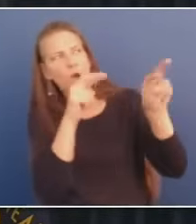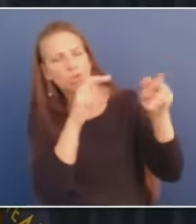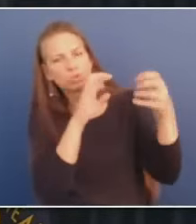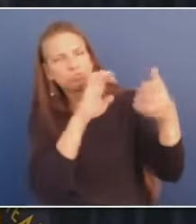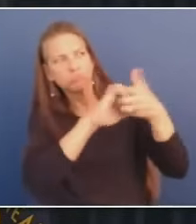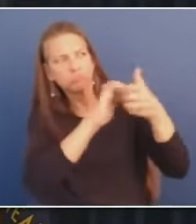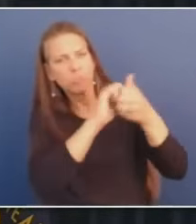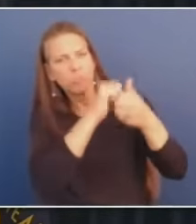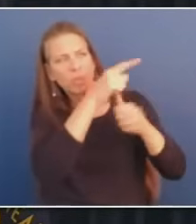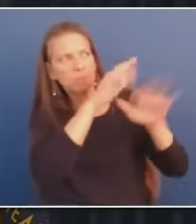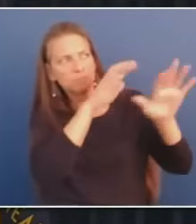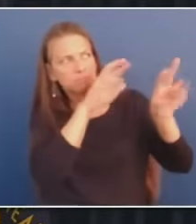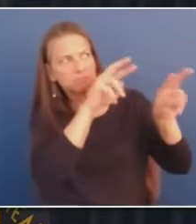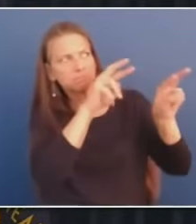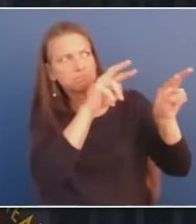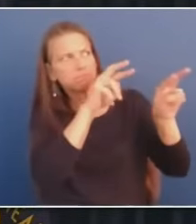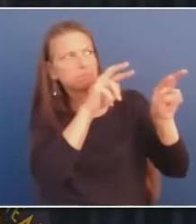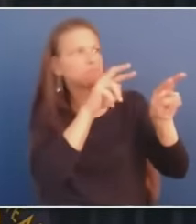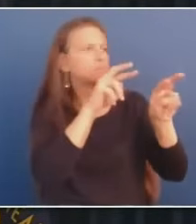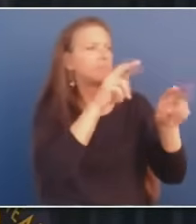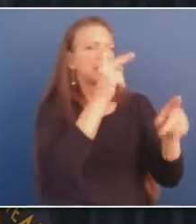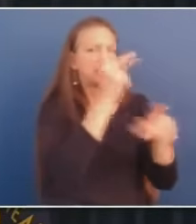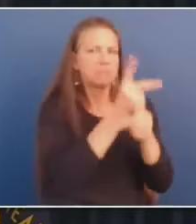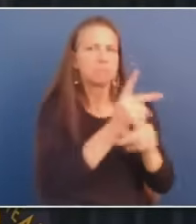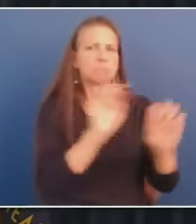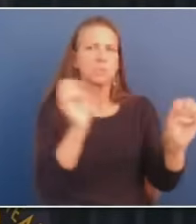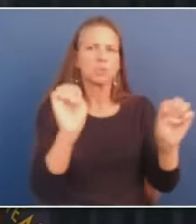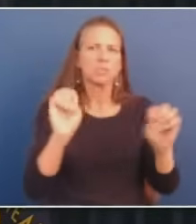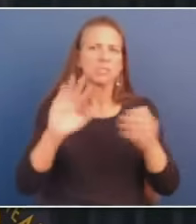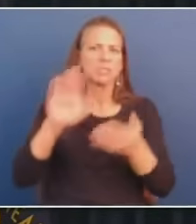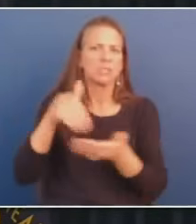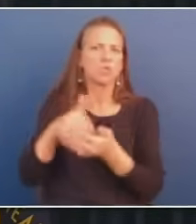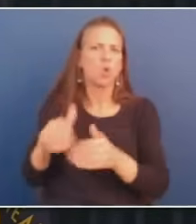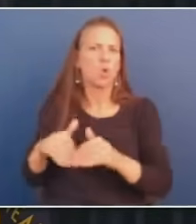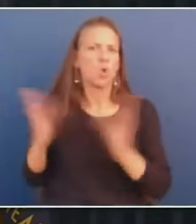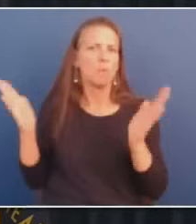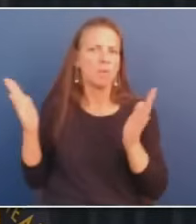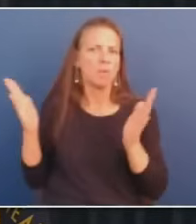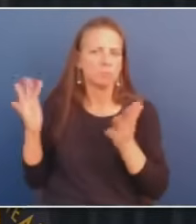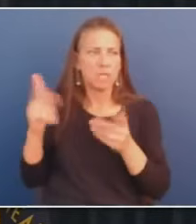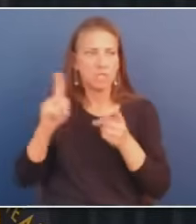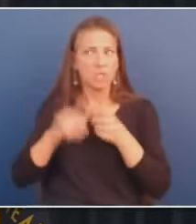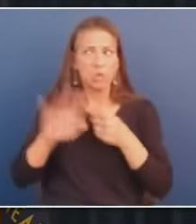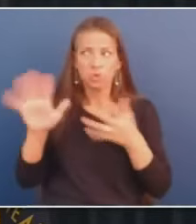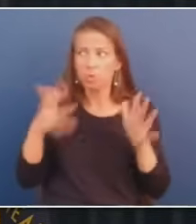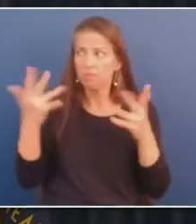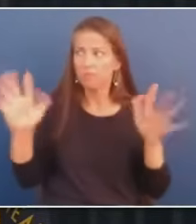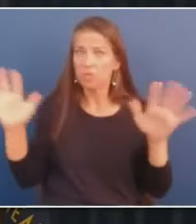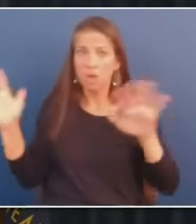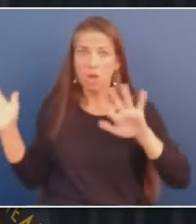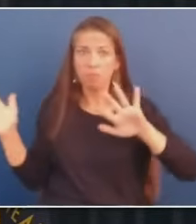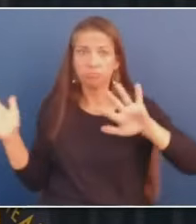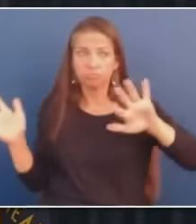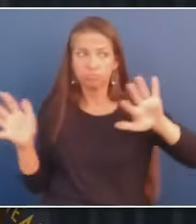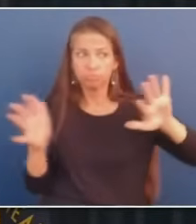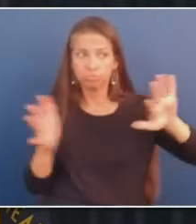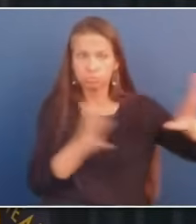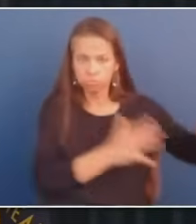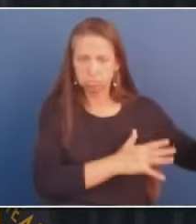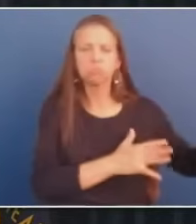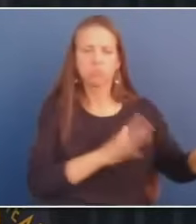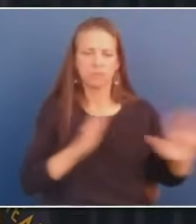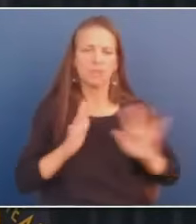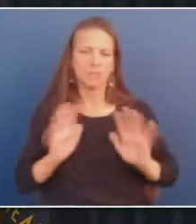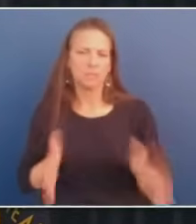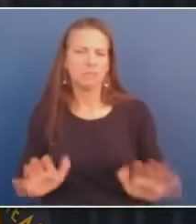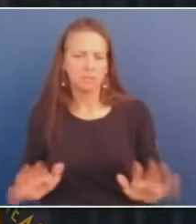we will continue to keep this Emergency Operations Center open until the storm passes through the Commonwealth. Just remember during this time to be